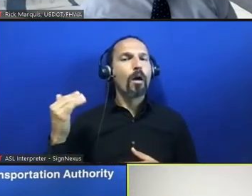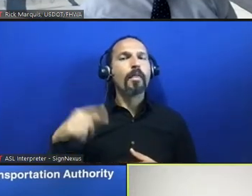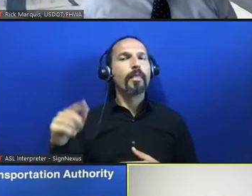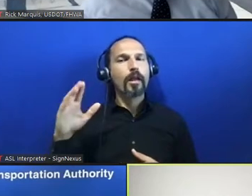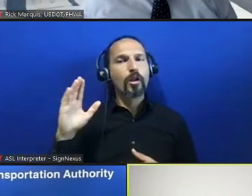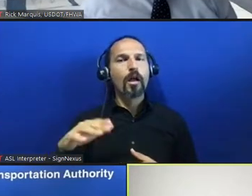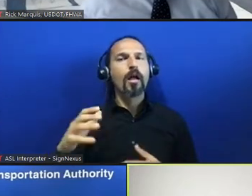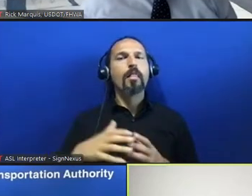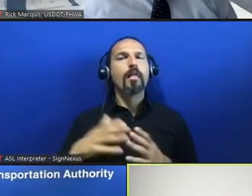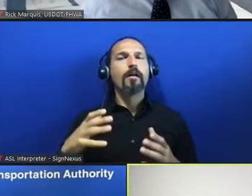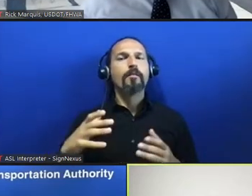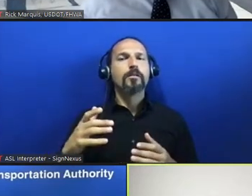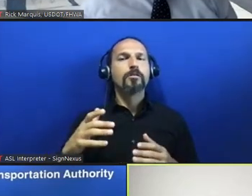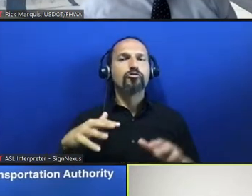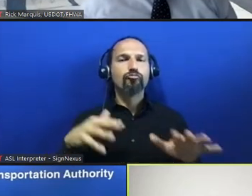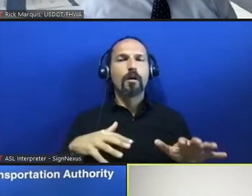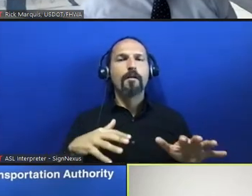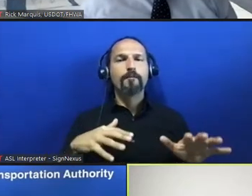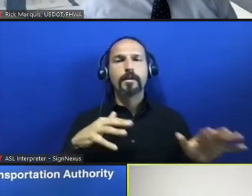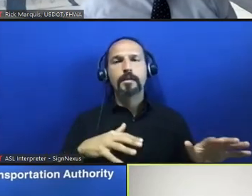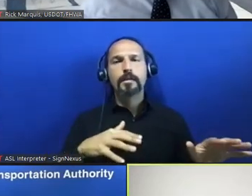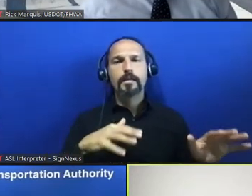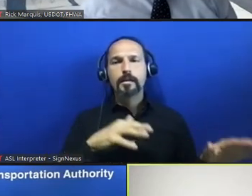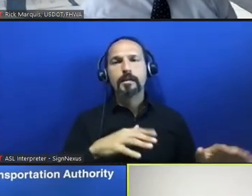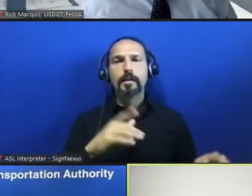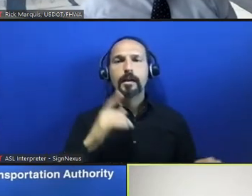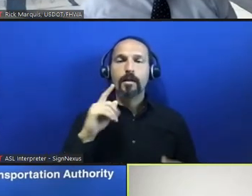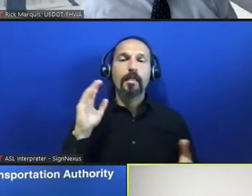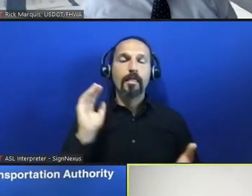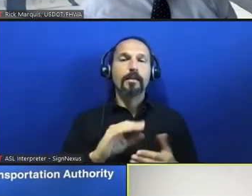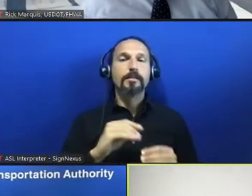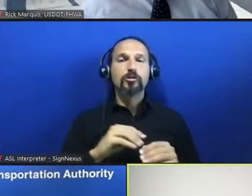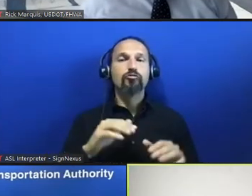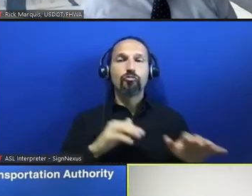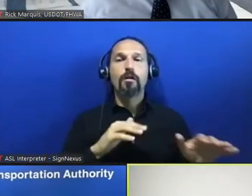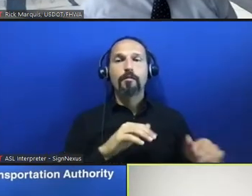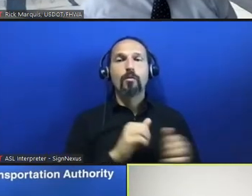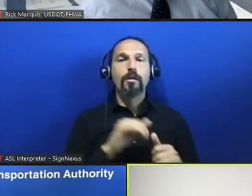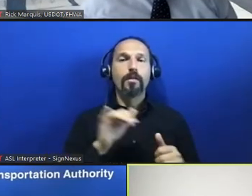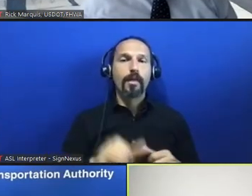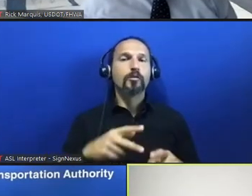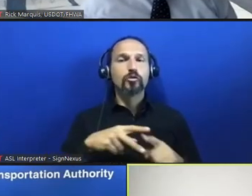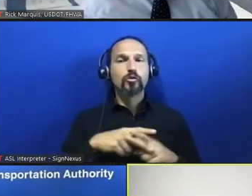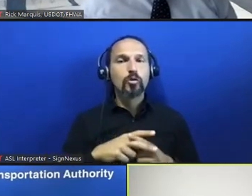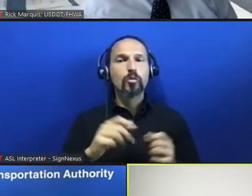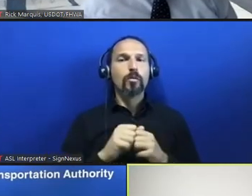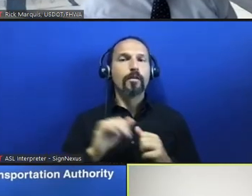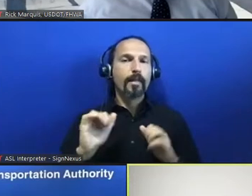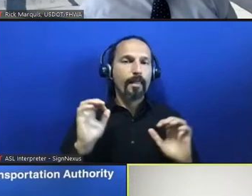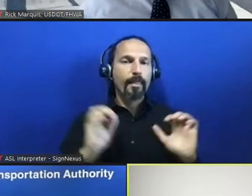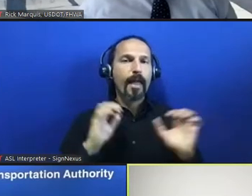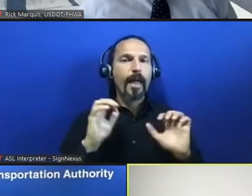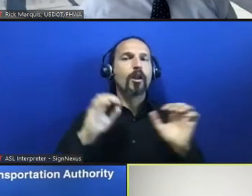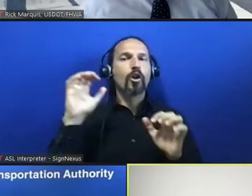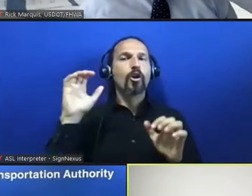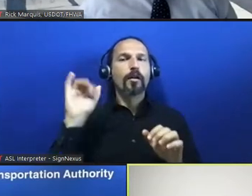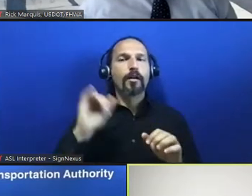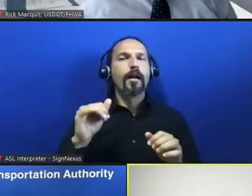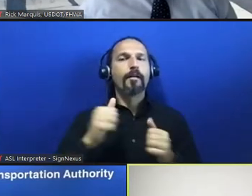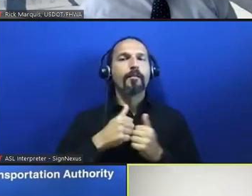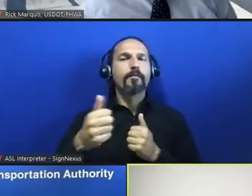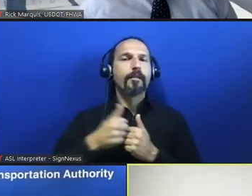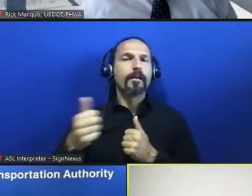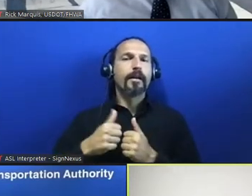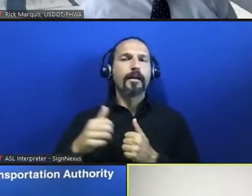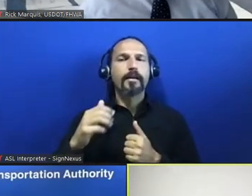know how much time they spend in traffic if they spend less time in traffic with all their tools with their ladders they could get you more